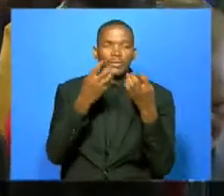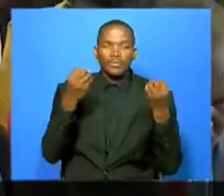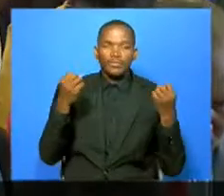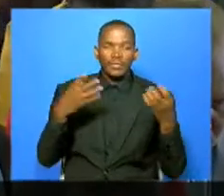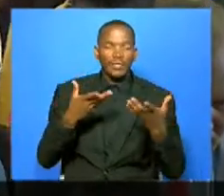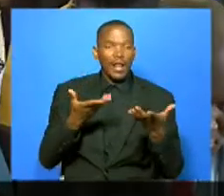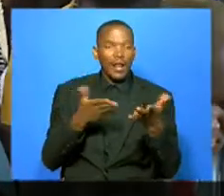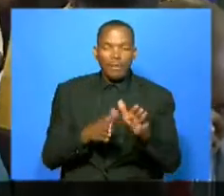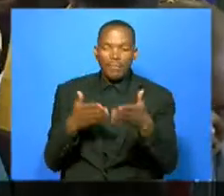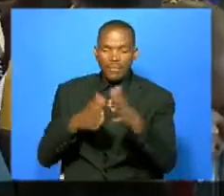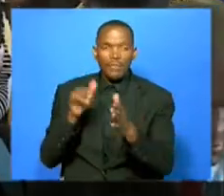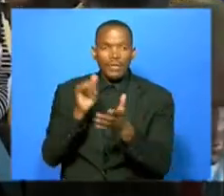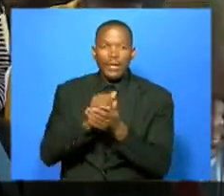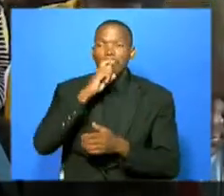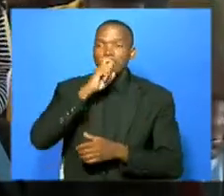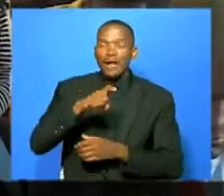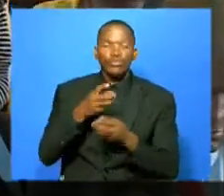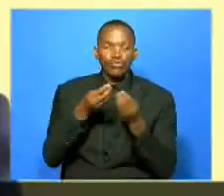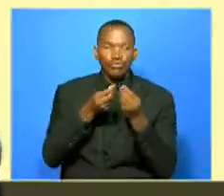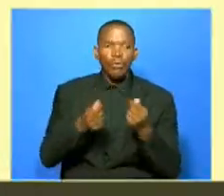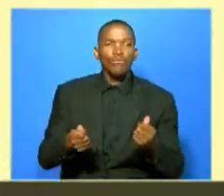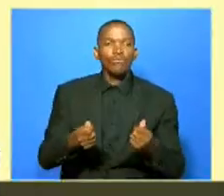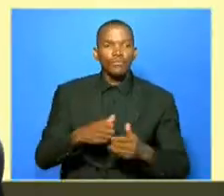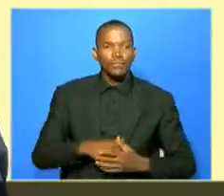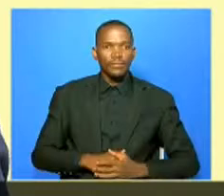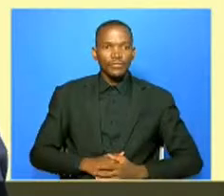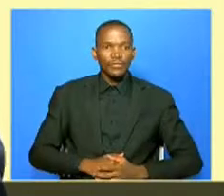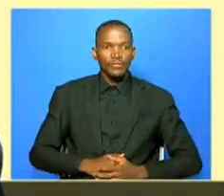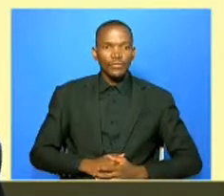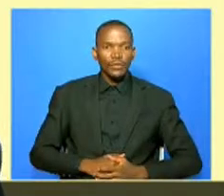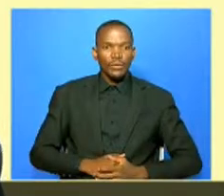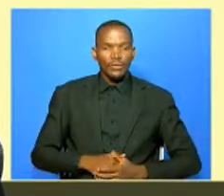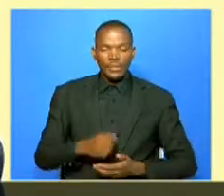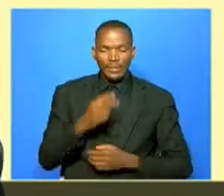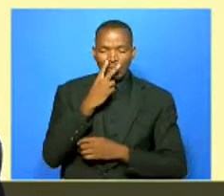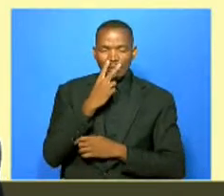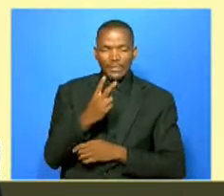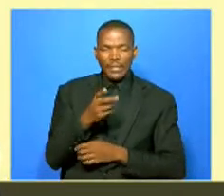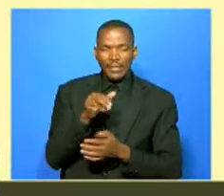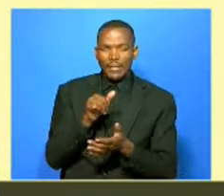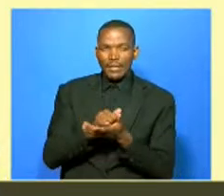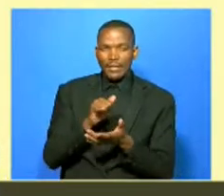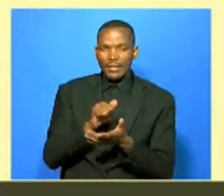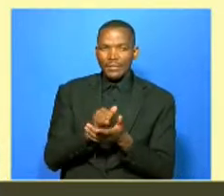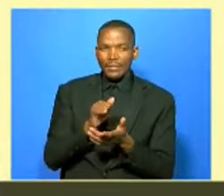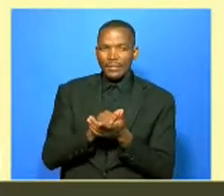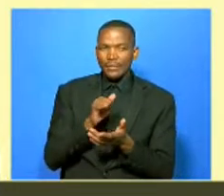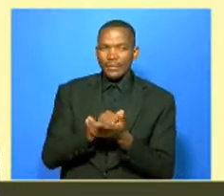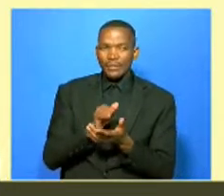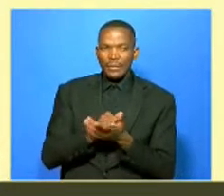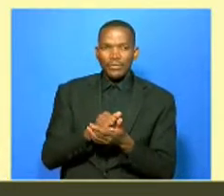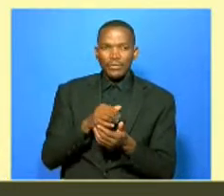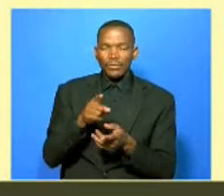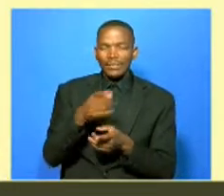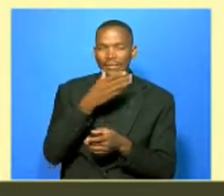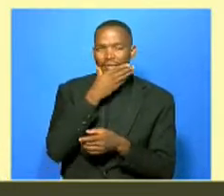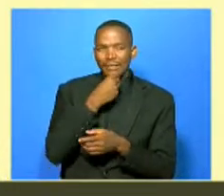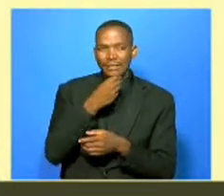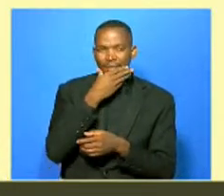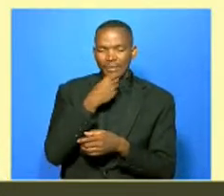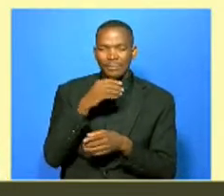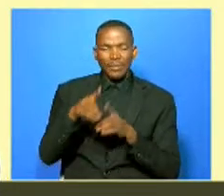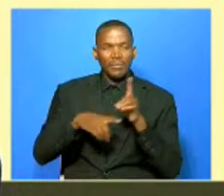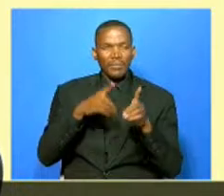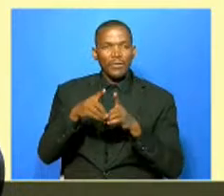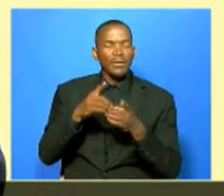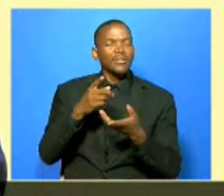mme seo se tshwanetse sa emelwa ka dinao. Go lebaga e le gore go malatsing a go motho gore dipalamo